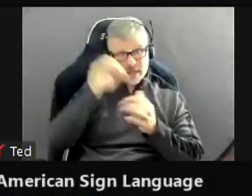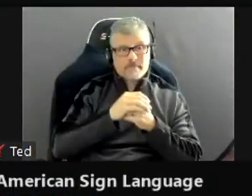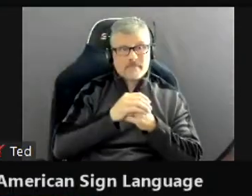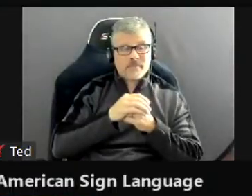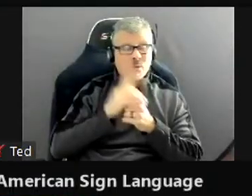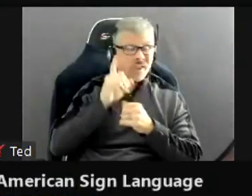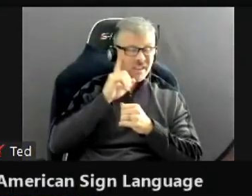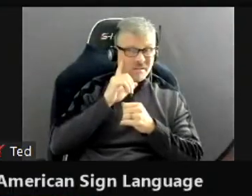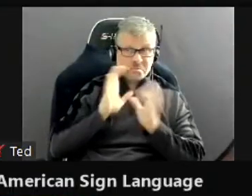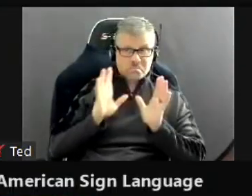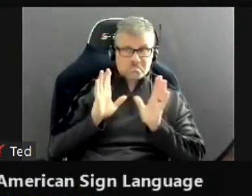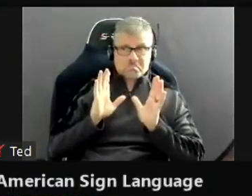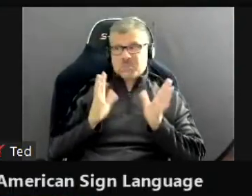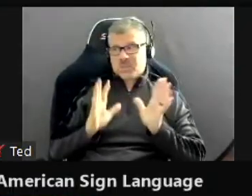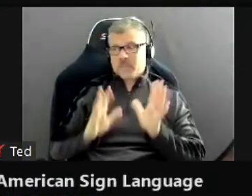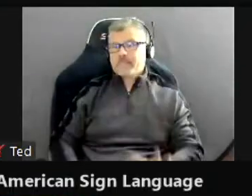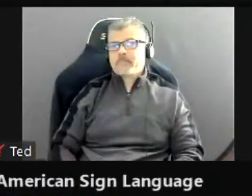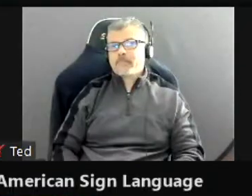it for now.